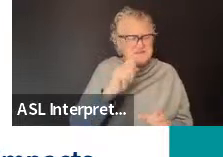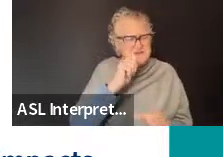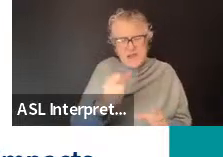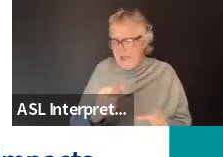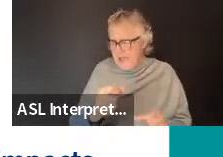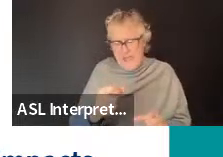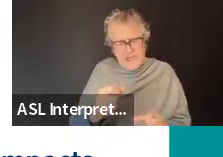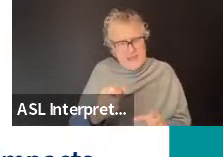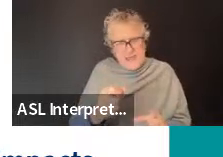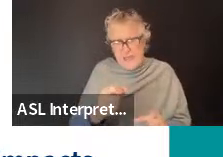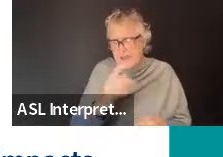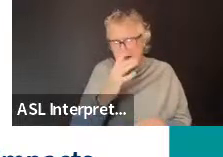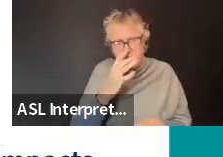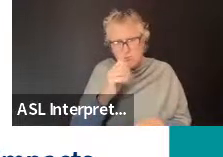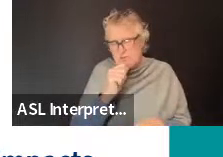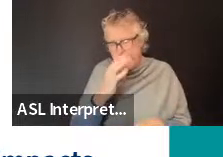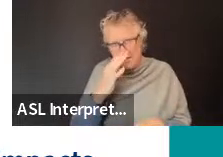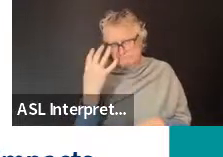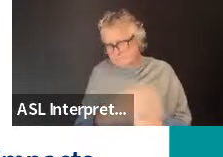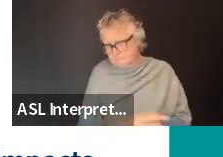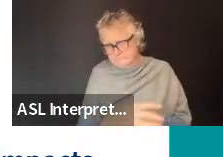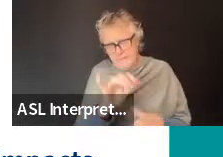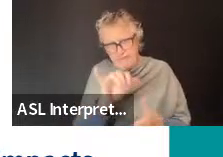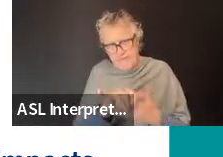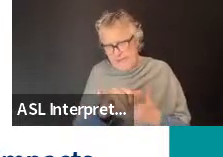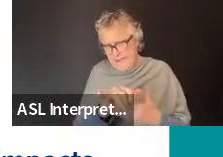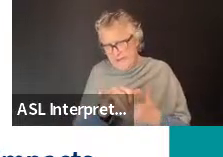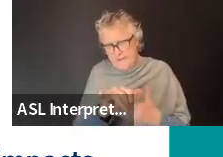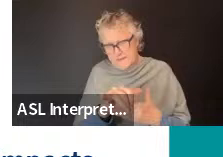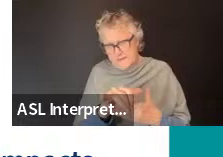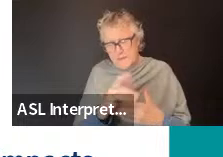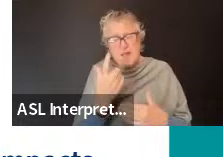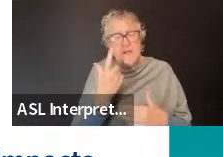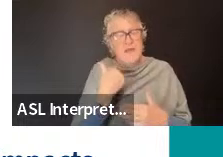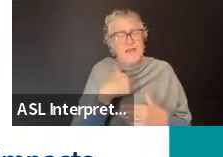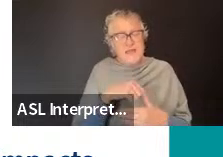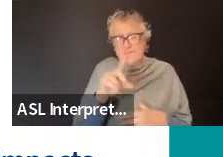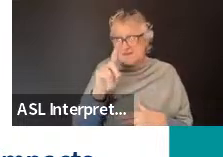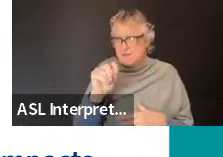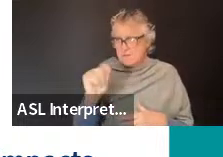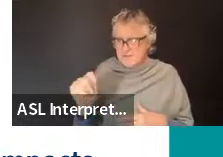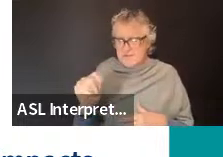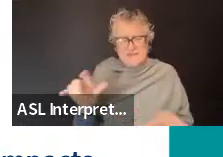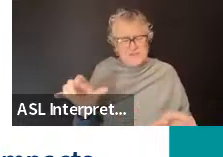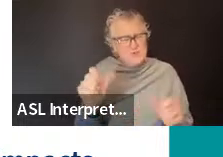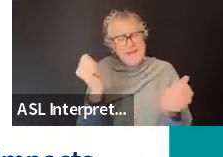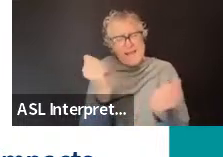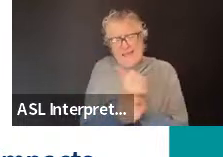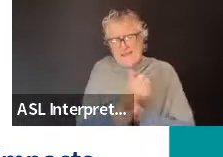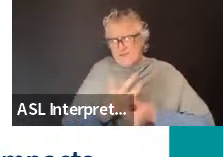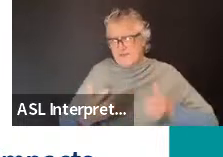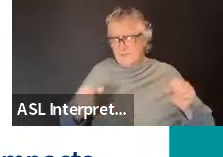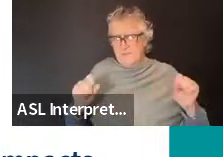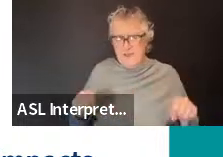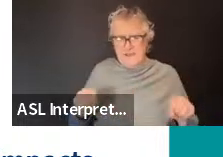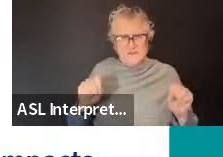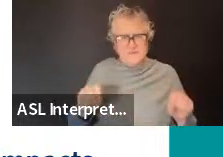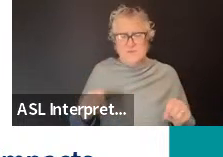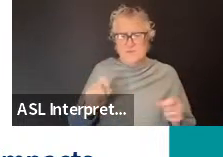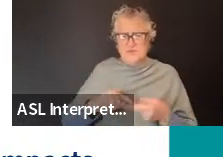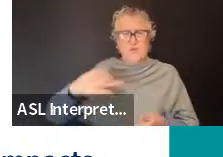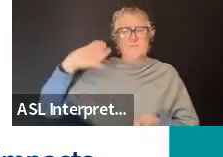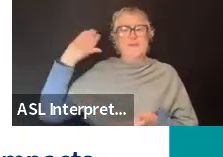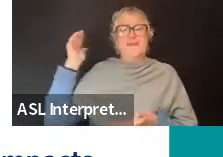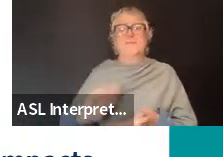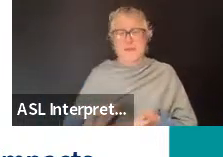projects do by the DOTs, we're doing everything feasible and will do everything feasible to avoid and minimize the potential